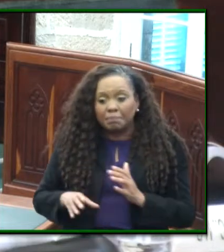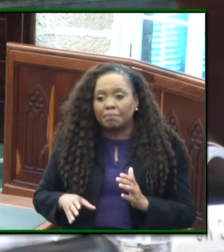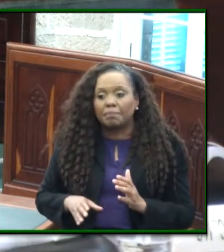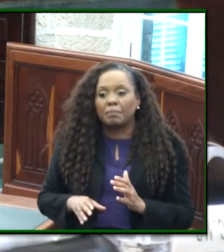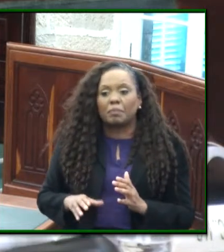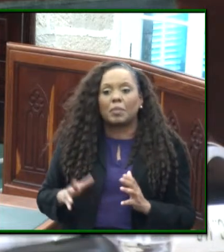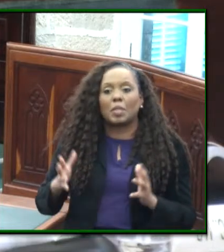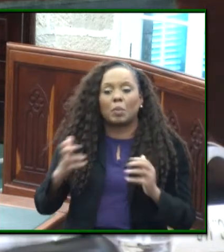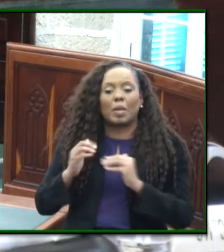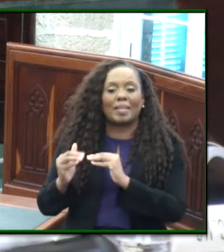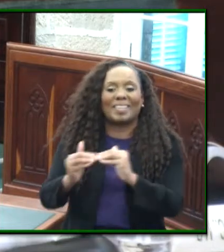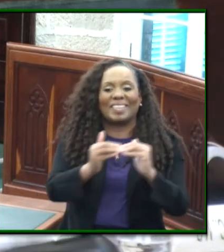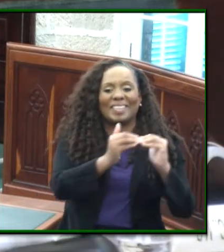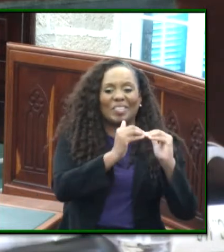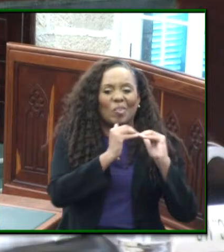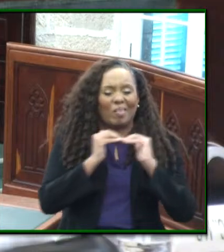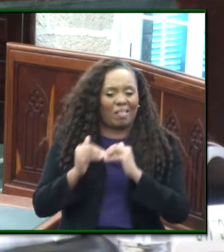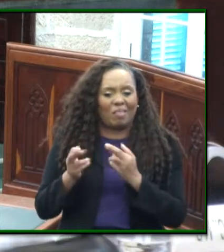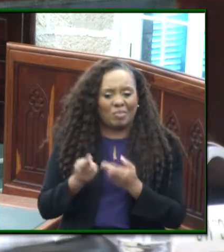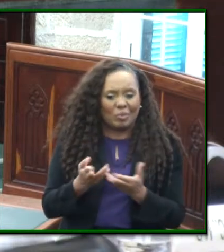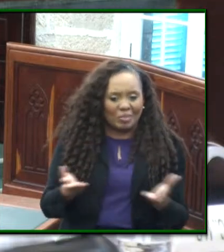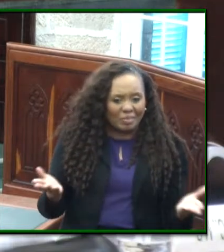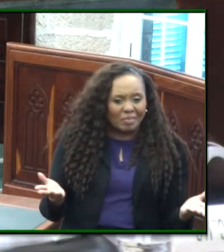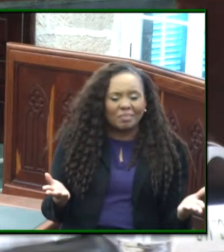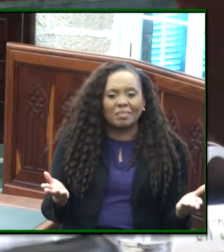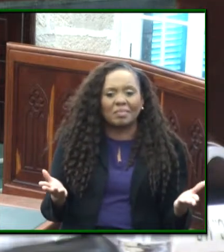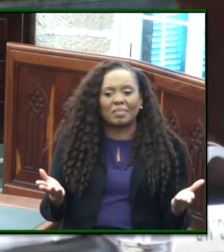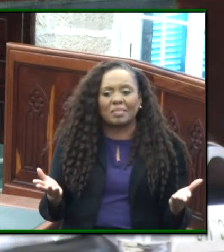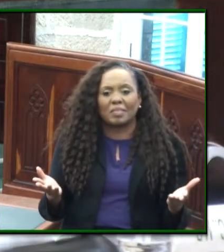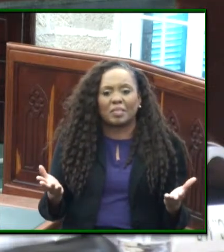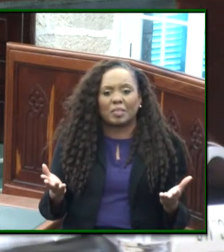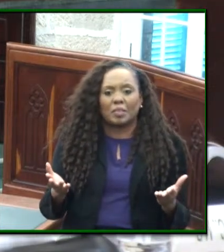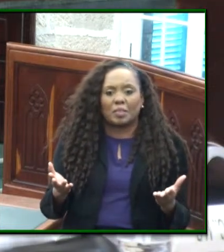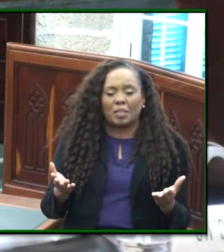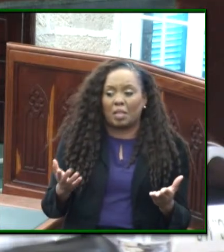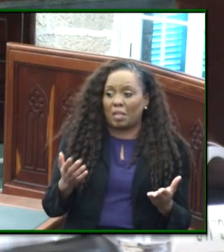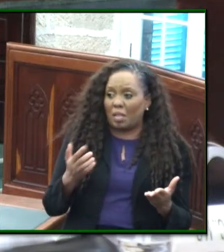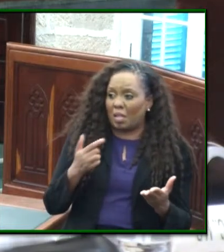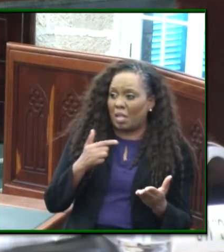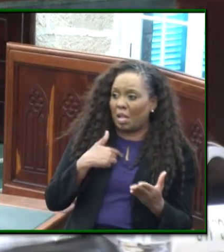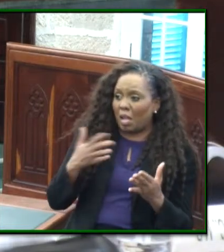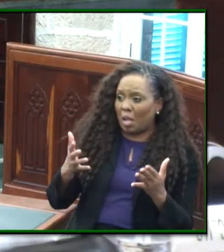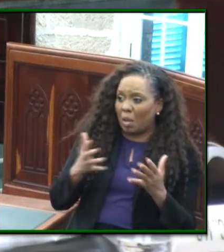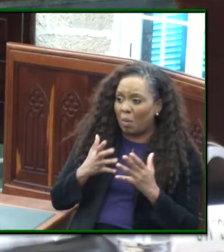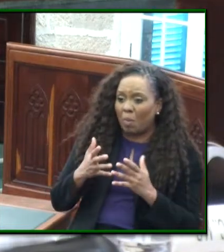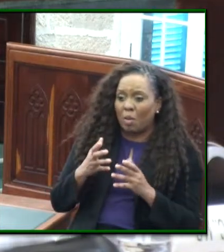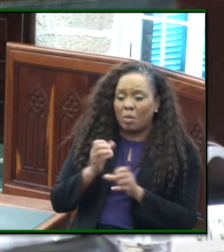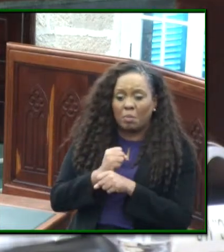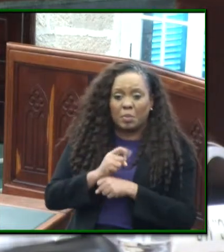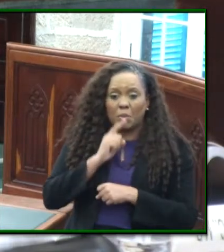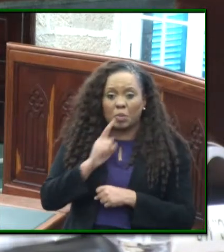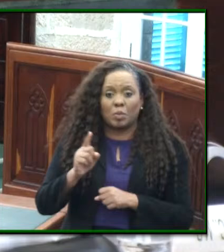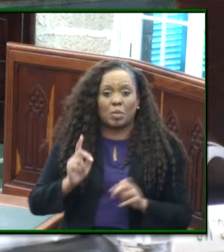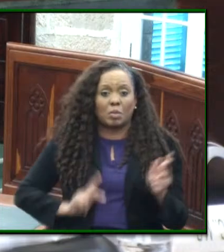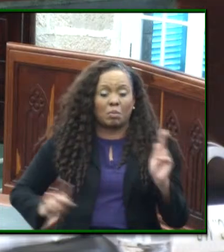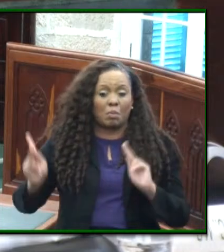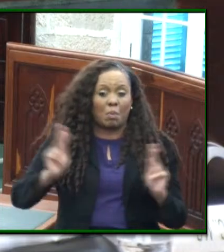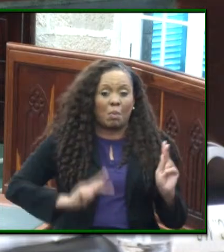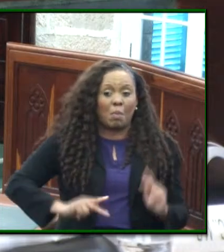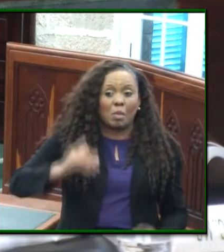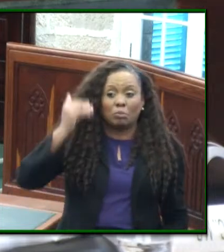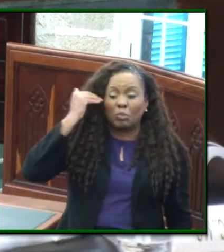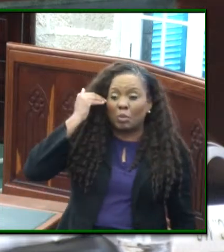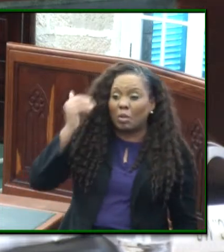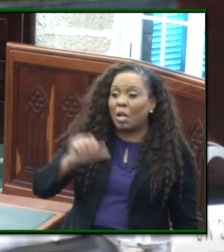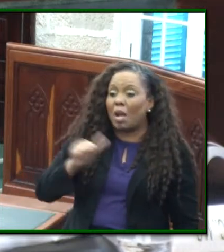equal resources in the areas, certainly, that the streets, and I say the streets loosely, are well aware are also other trouble